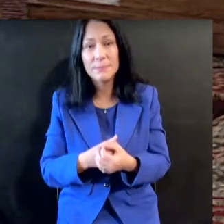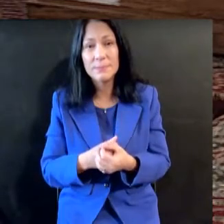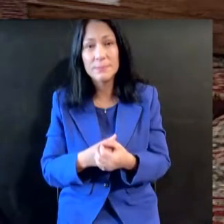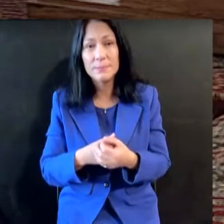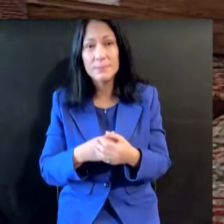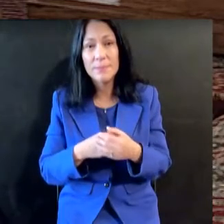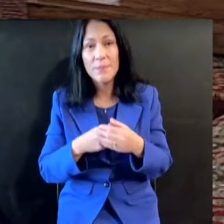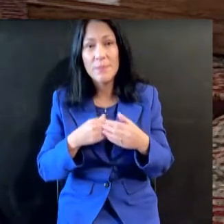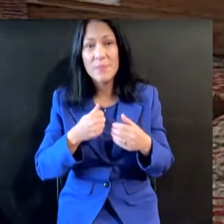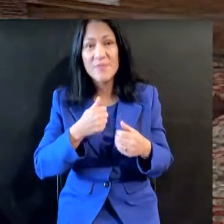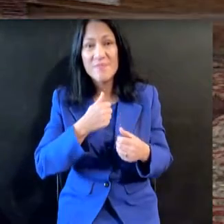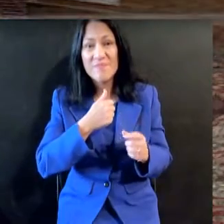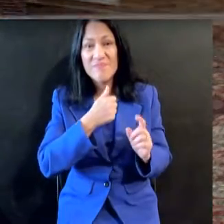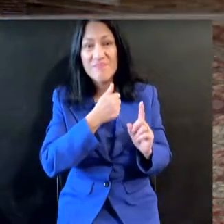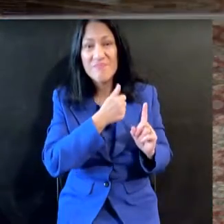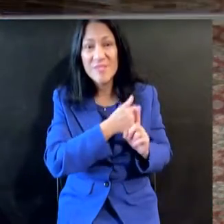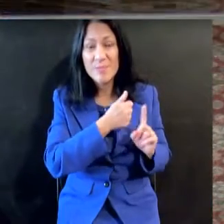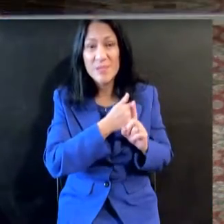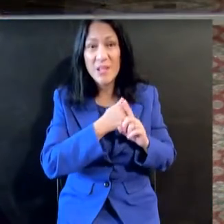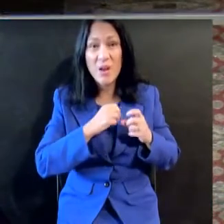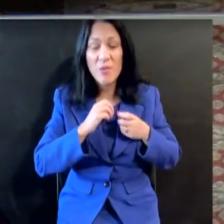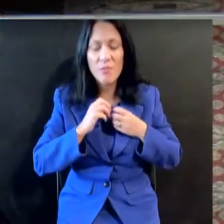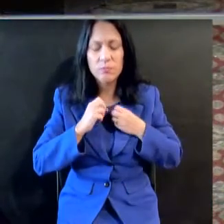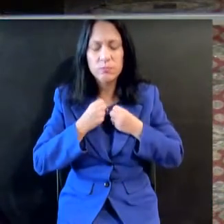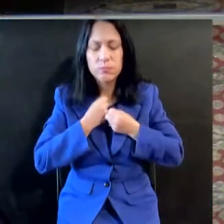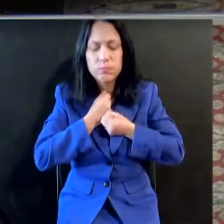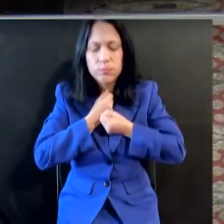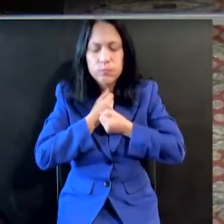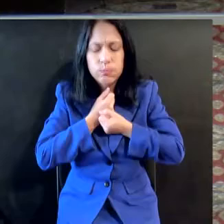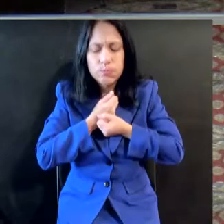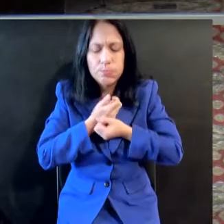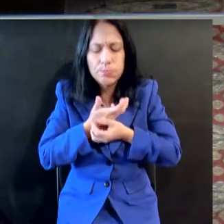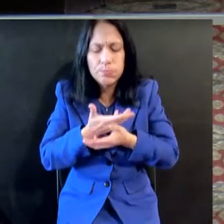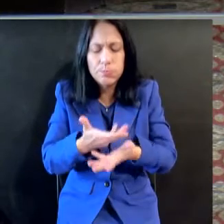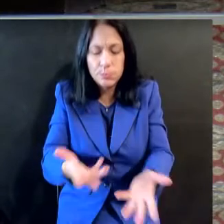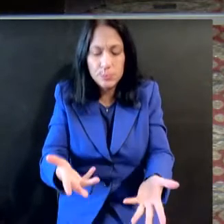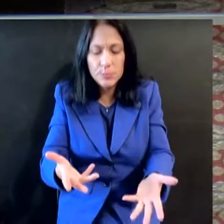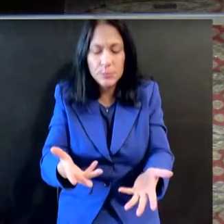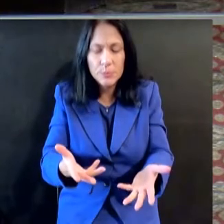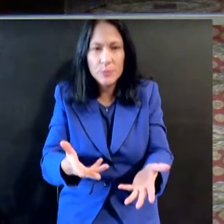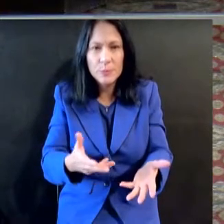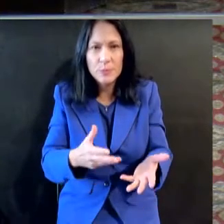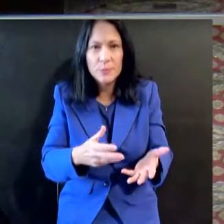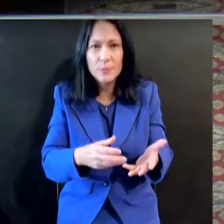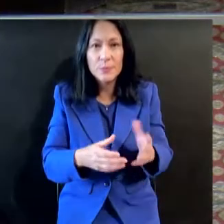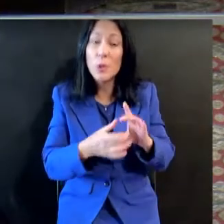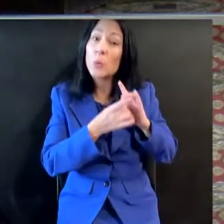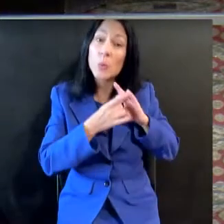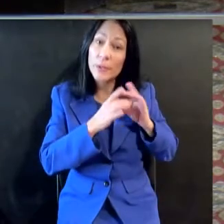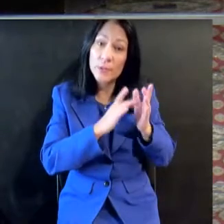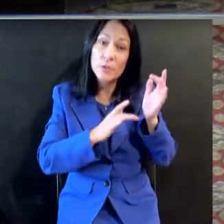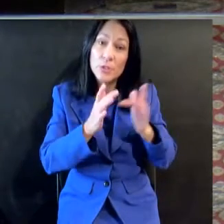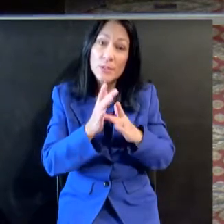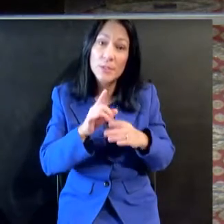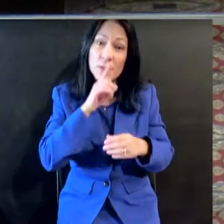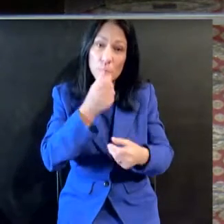Poured himself out. You want to know what real love looks like according to Jesus? You wash feet.